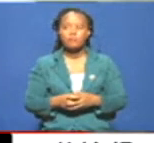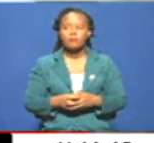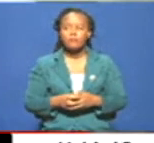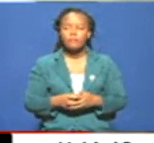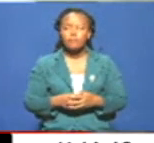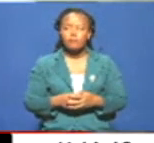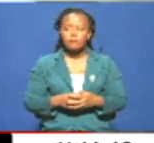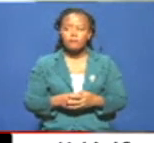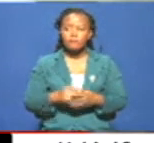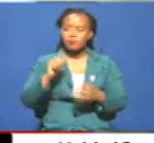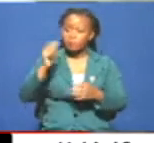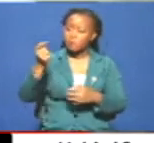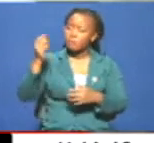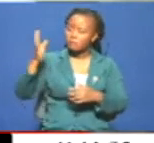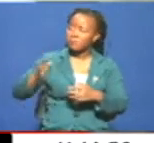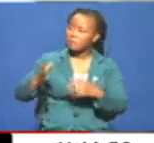Kenyans or